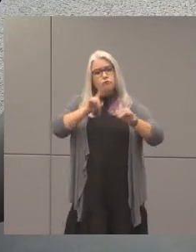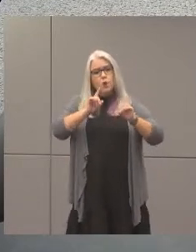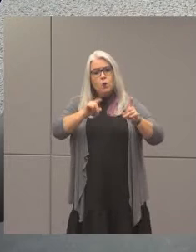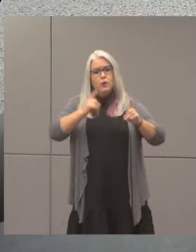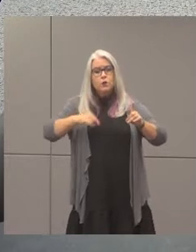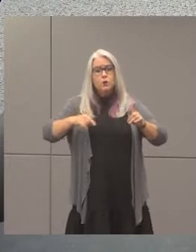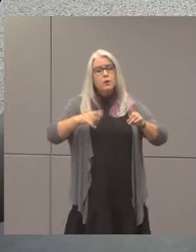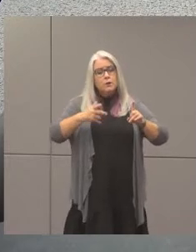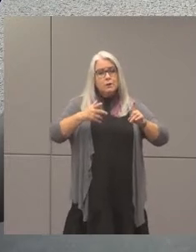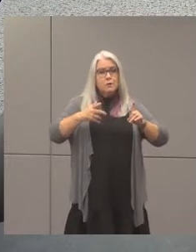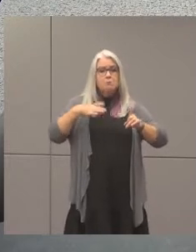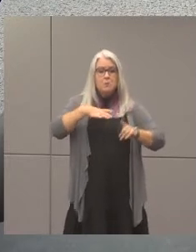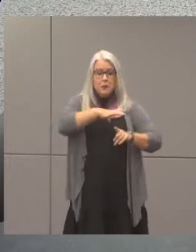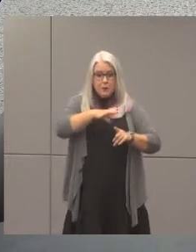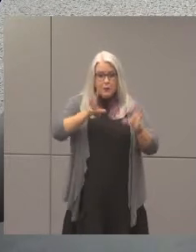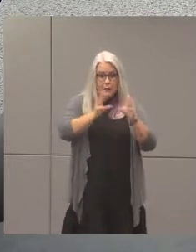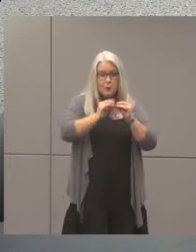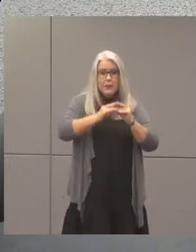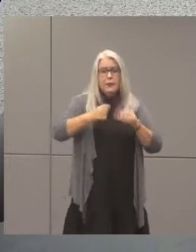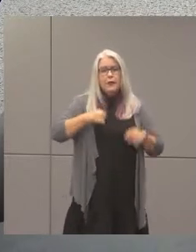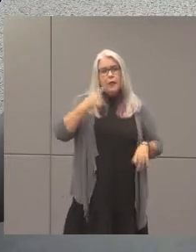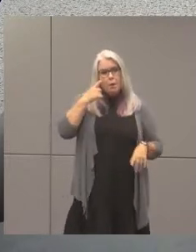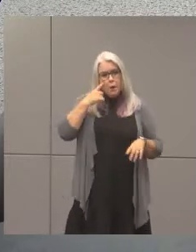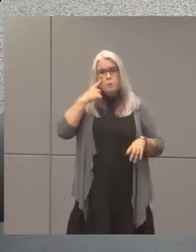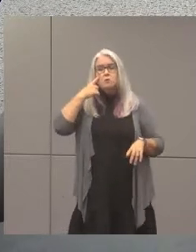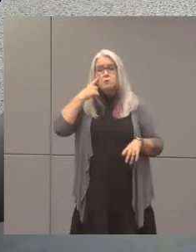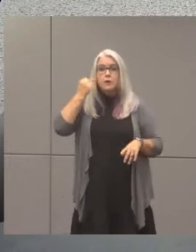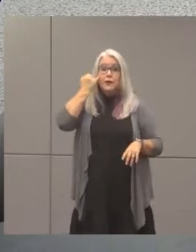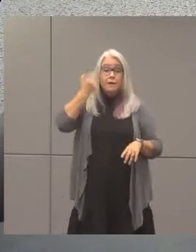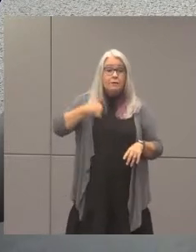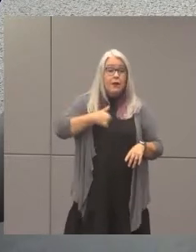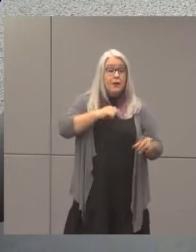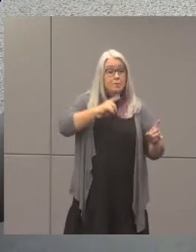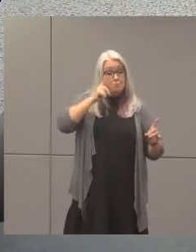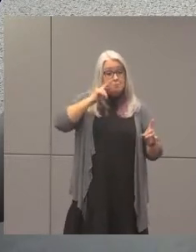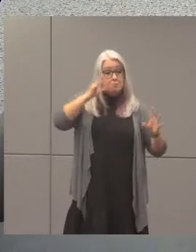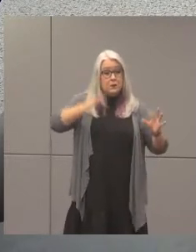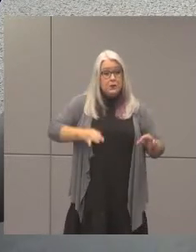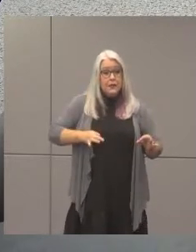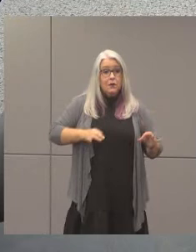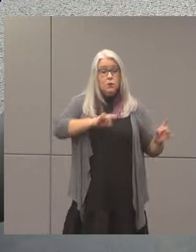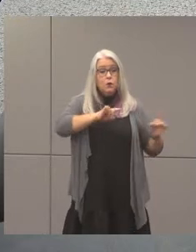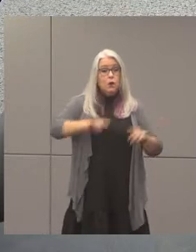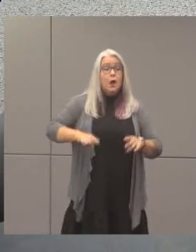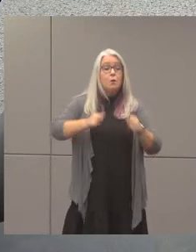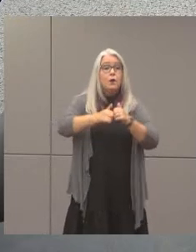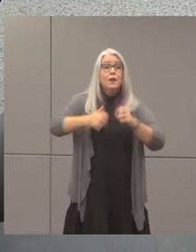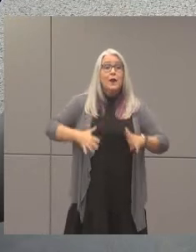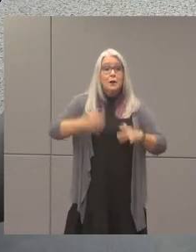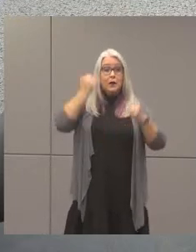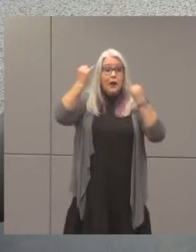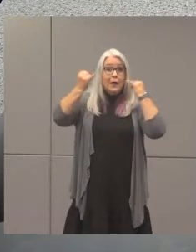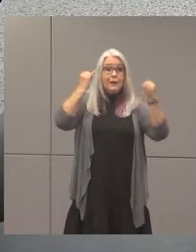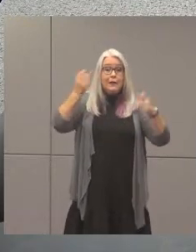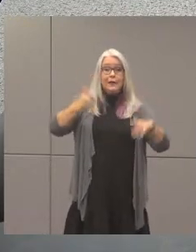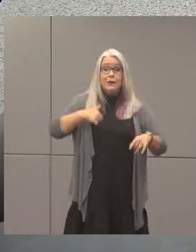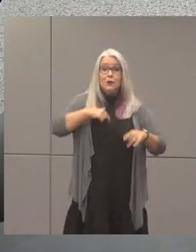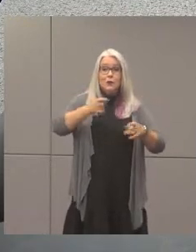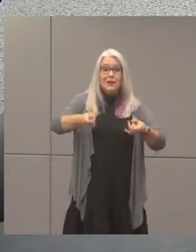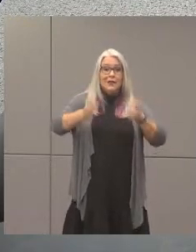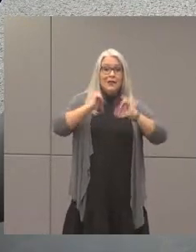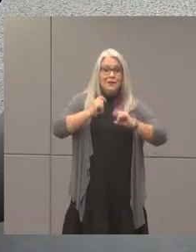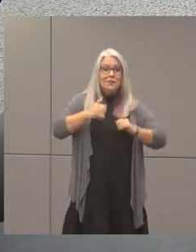before this meeting, and I said that if I came without an idea of what I wanted to talk about, you would give me